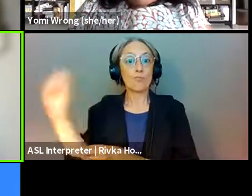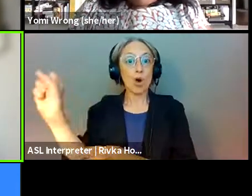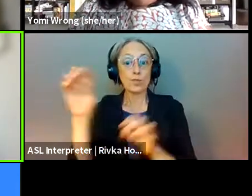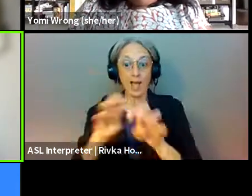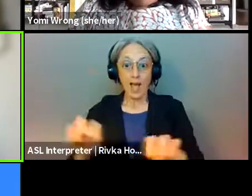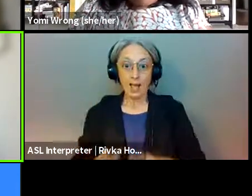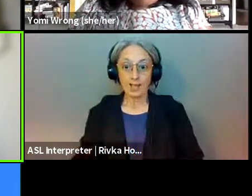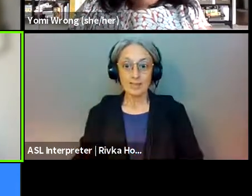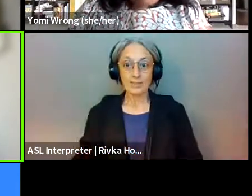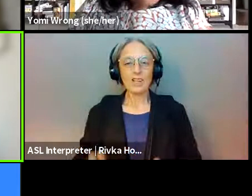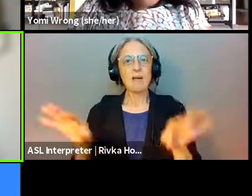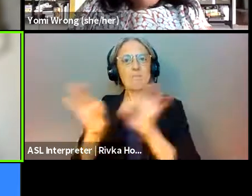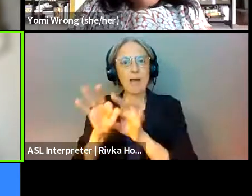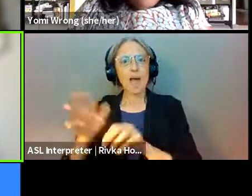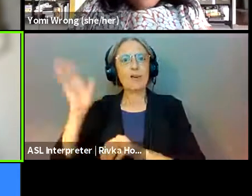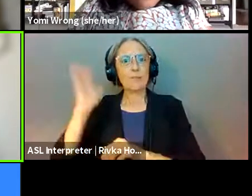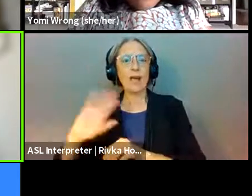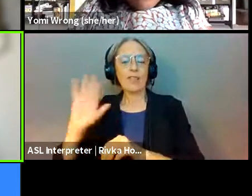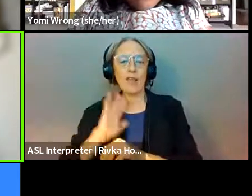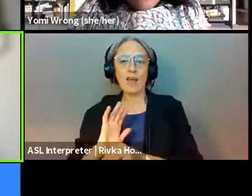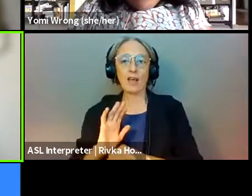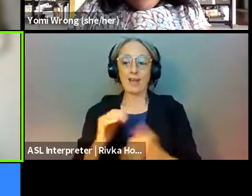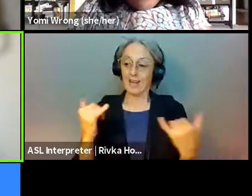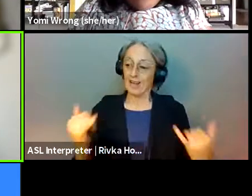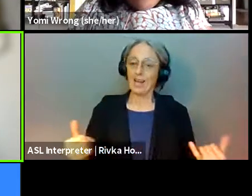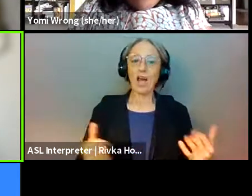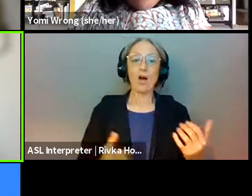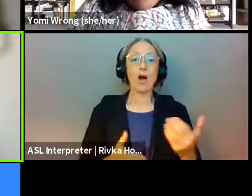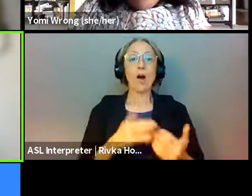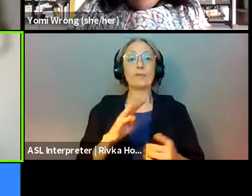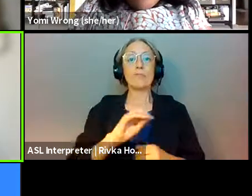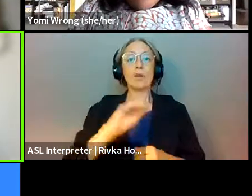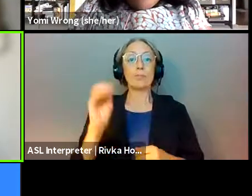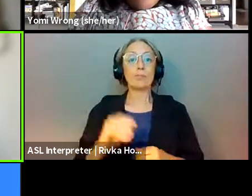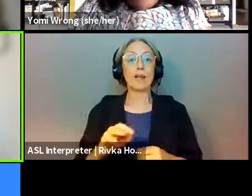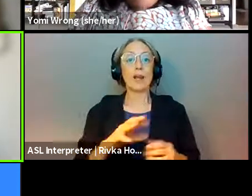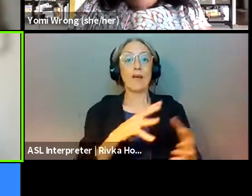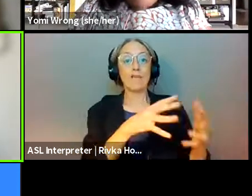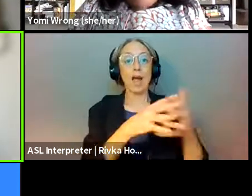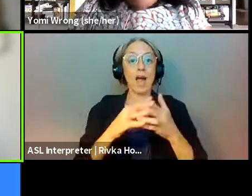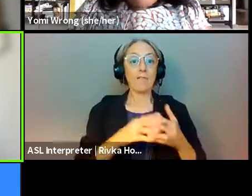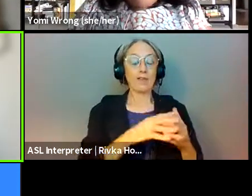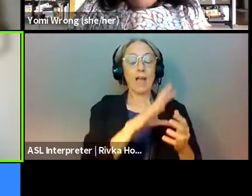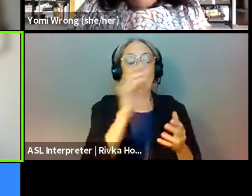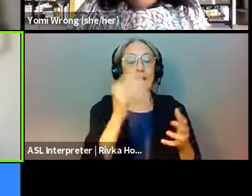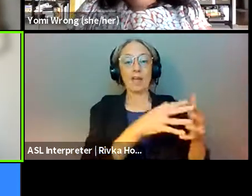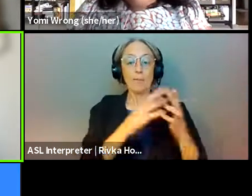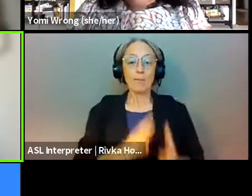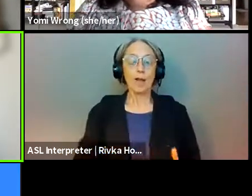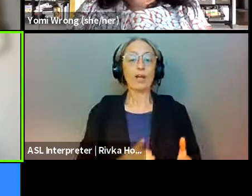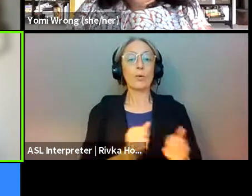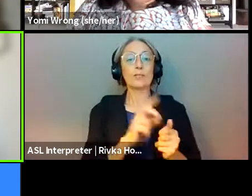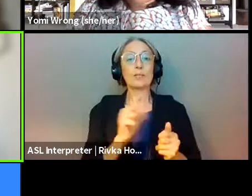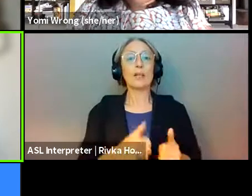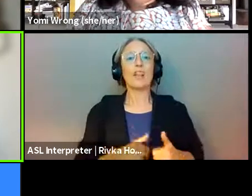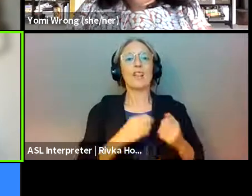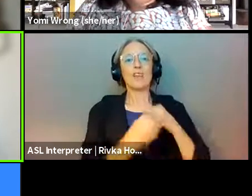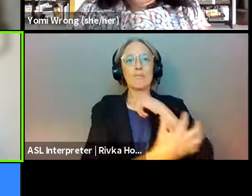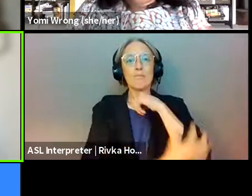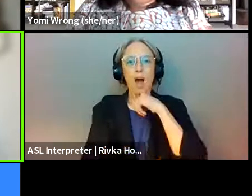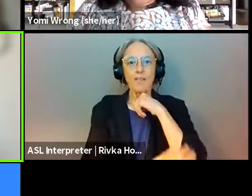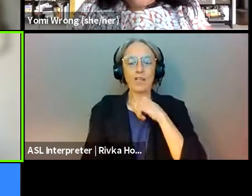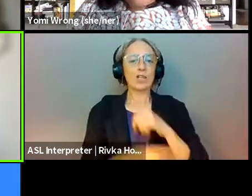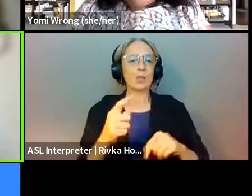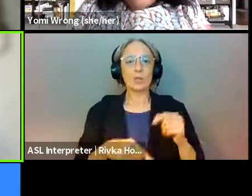nearly 40% of African Americans with disabilities live in poverty. Even when you're adjusting for education